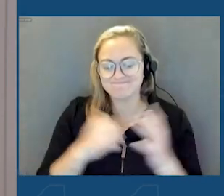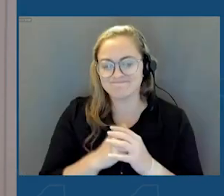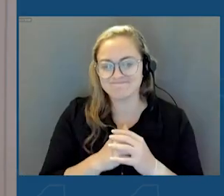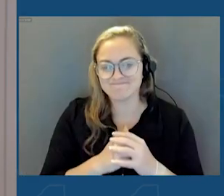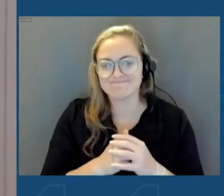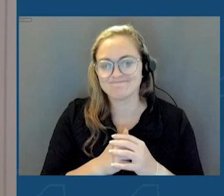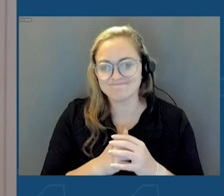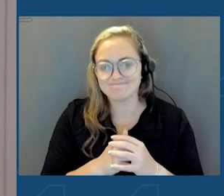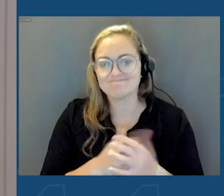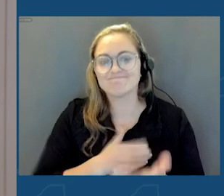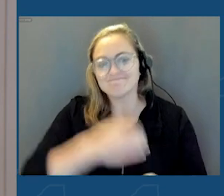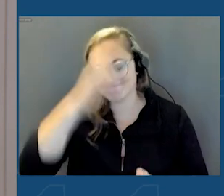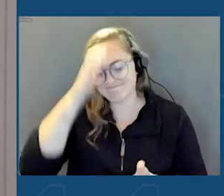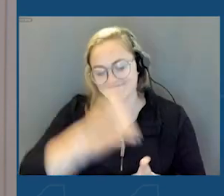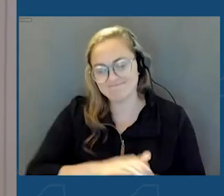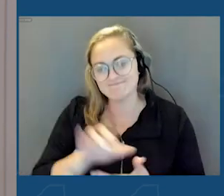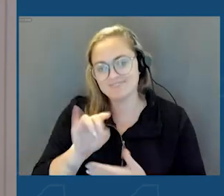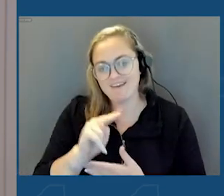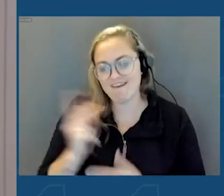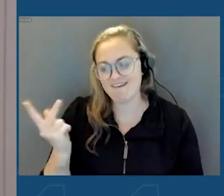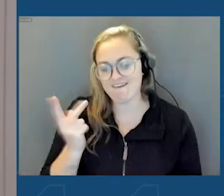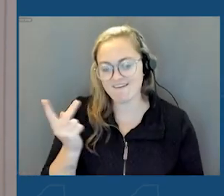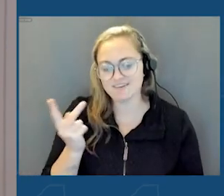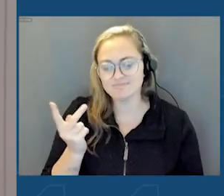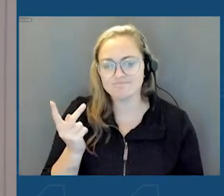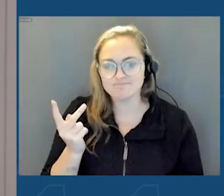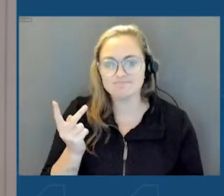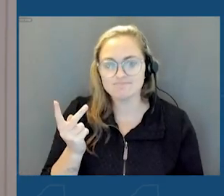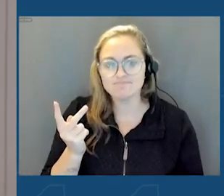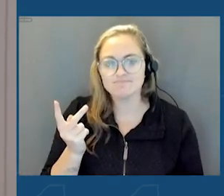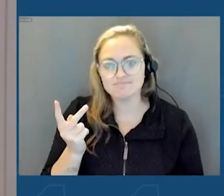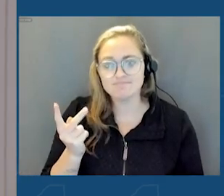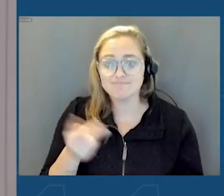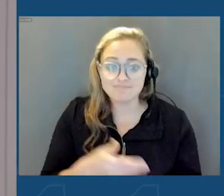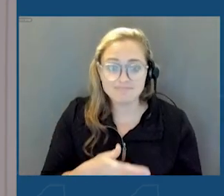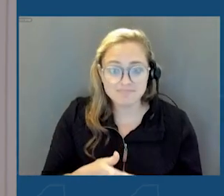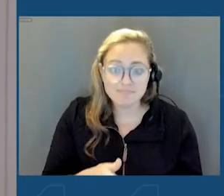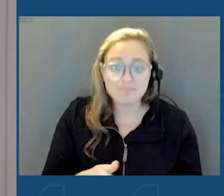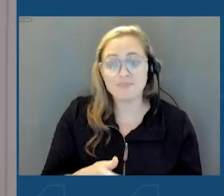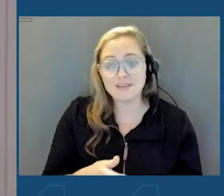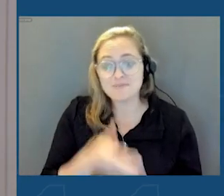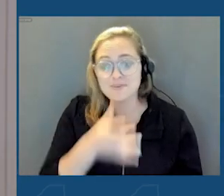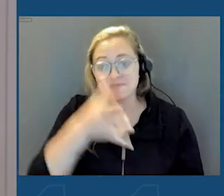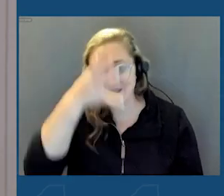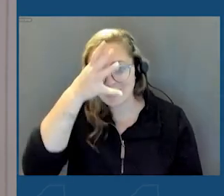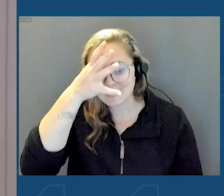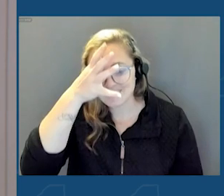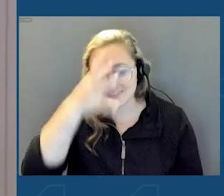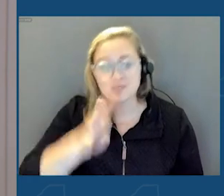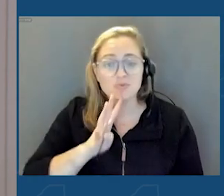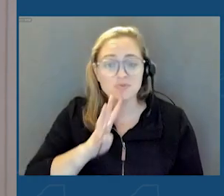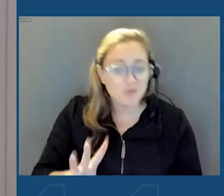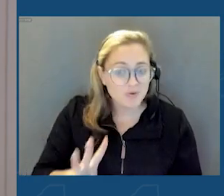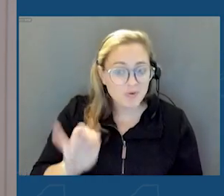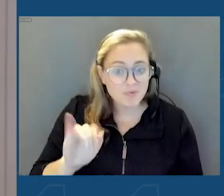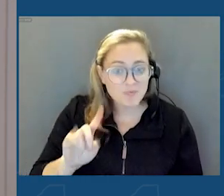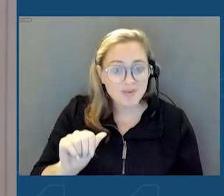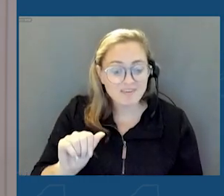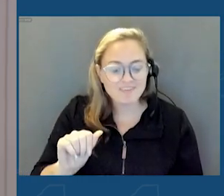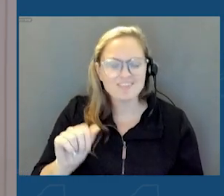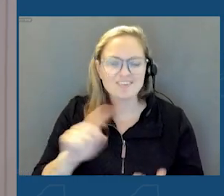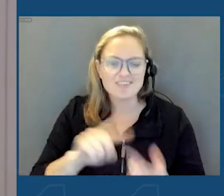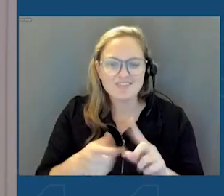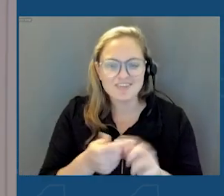My husband, Darren, and I are also Vivvi parents to a 4-year-old Amelia. She's very good friends with Charlie's daughter,